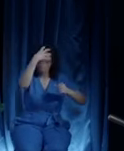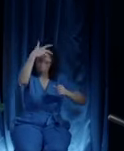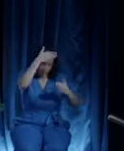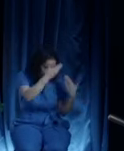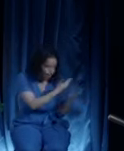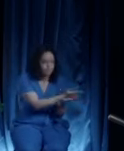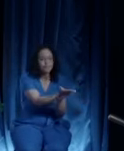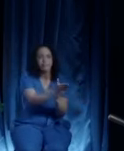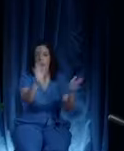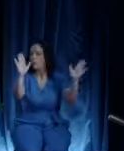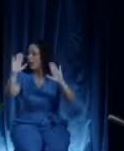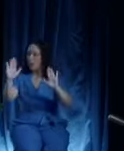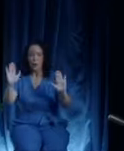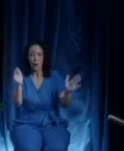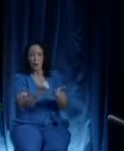it's great to be here.